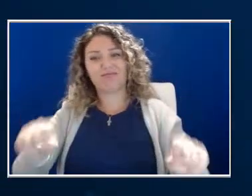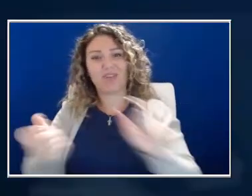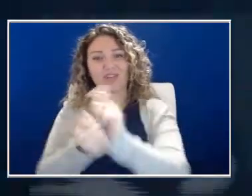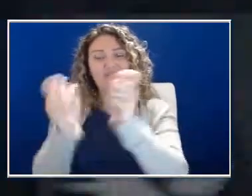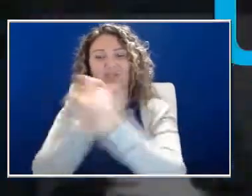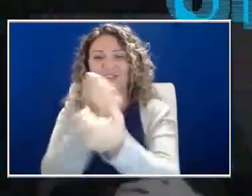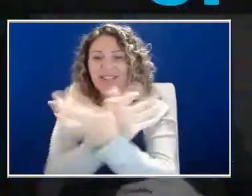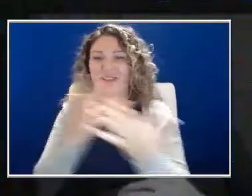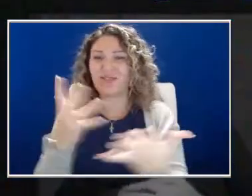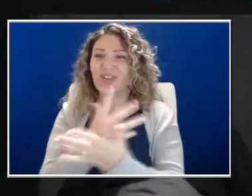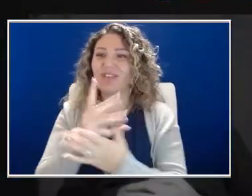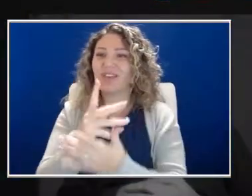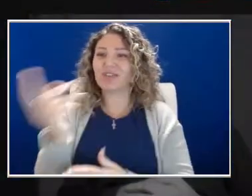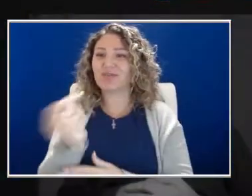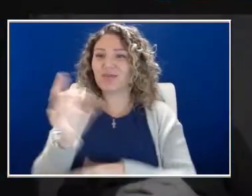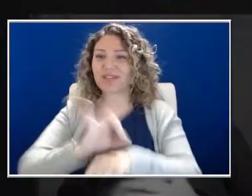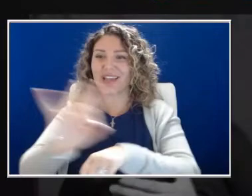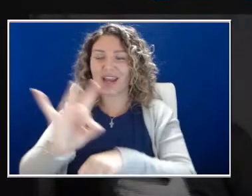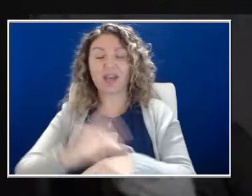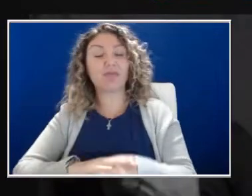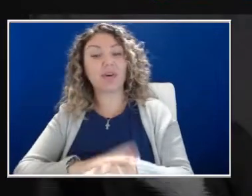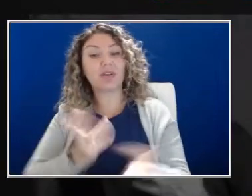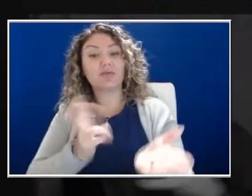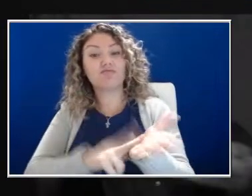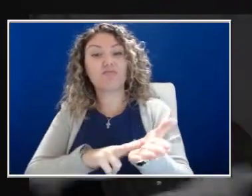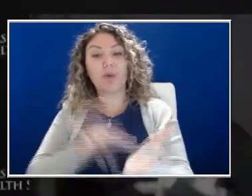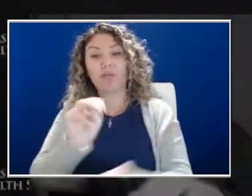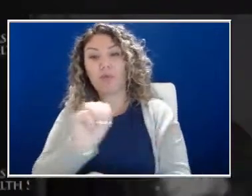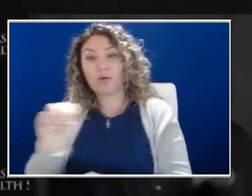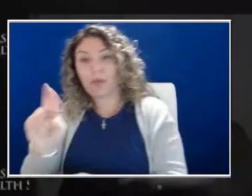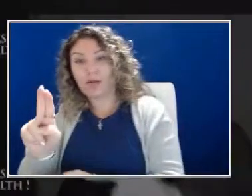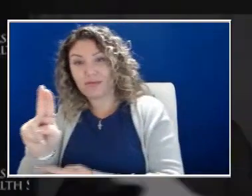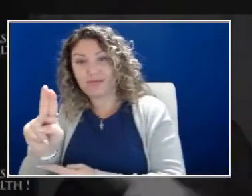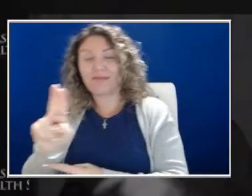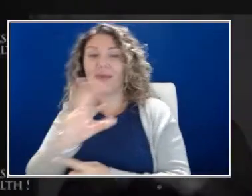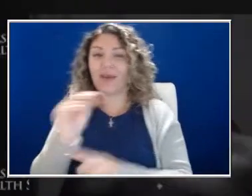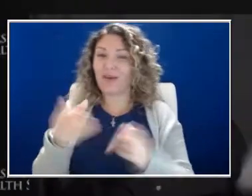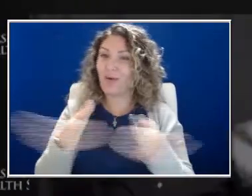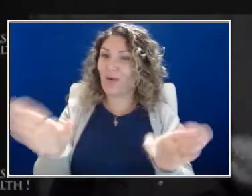8. Subscribe to our Morning Medical Update and Open